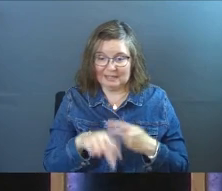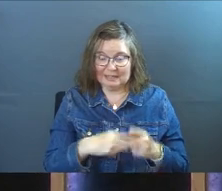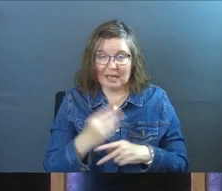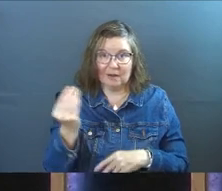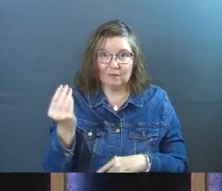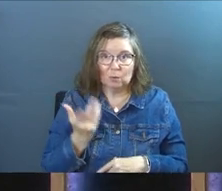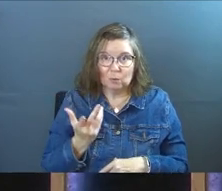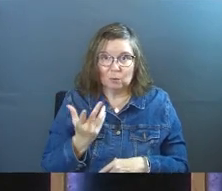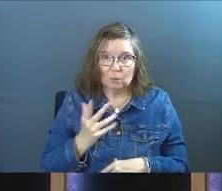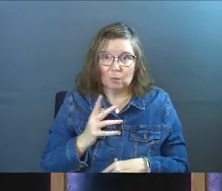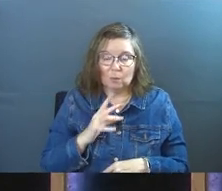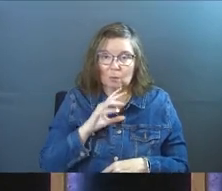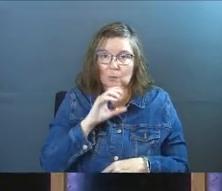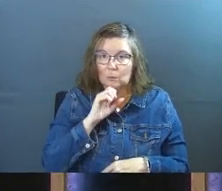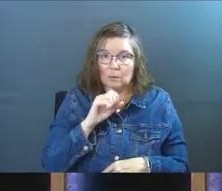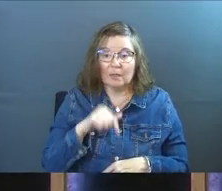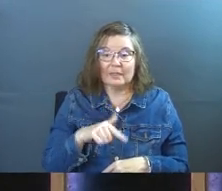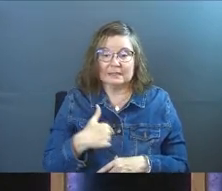of news.